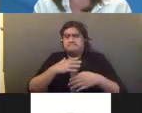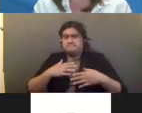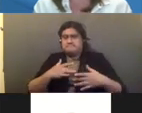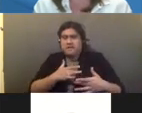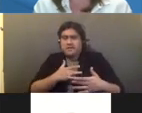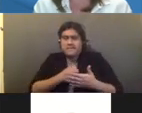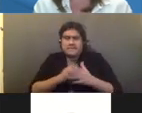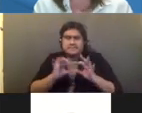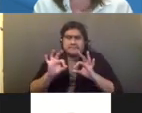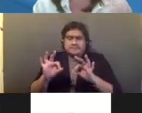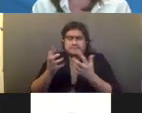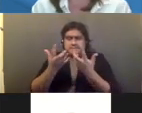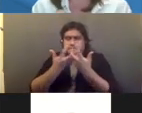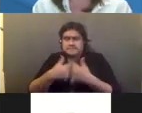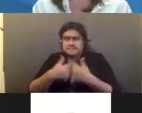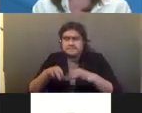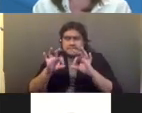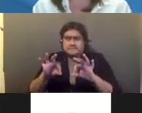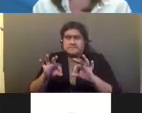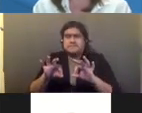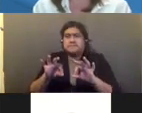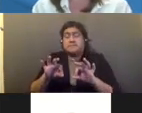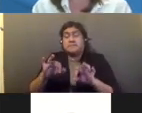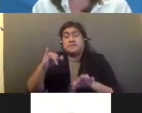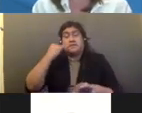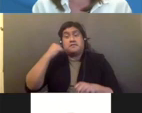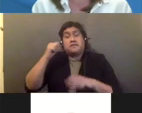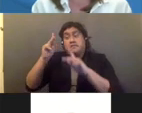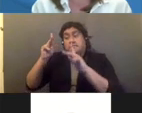from another provider, say at UCLA.